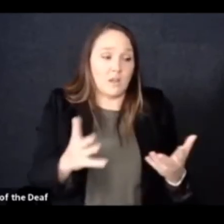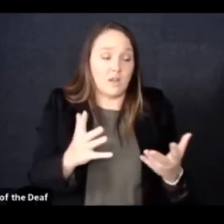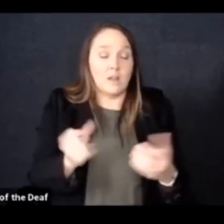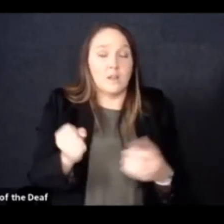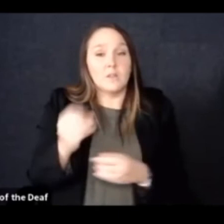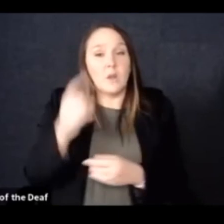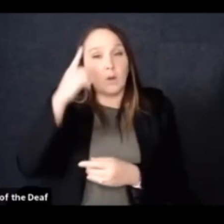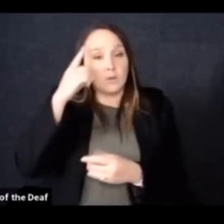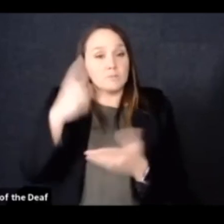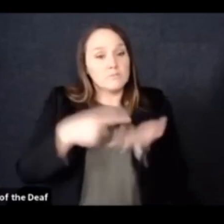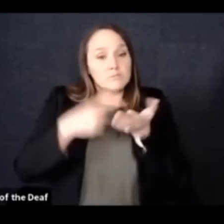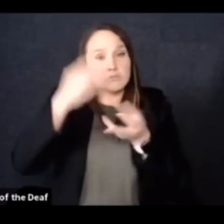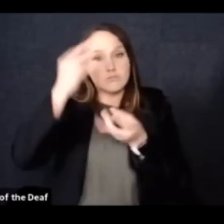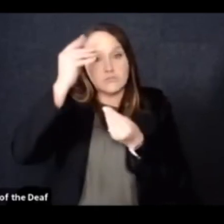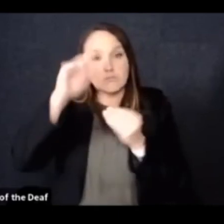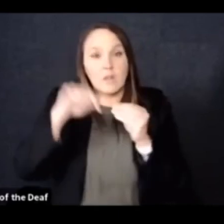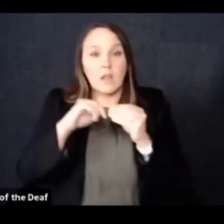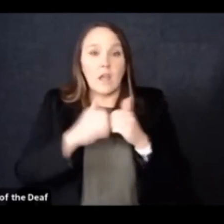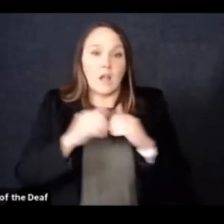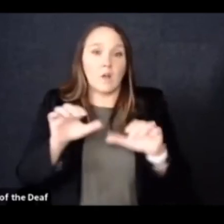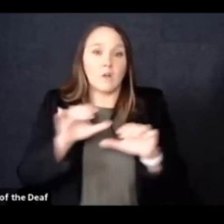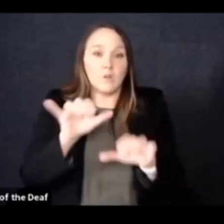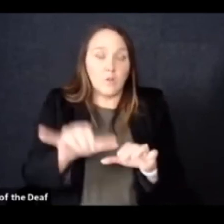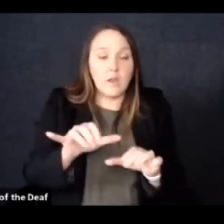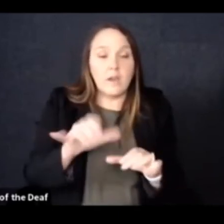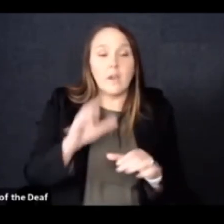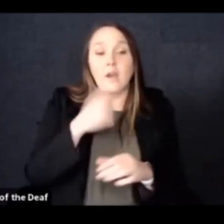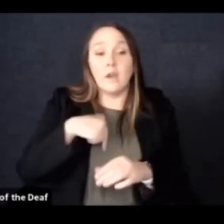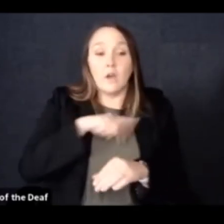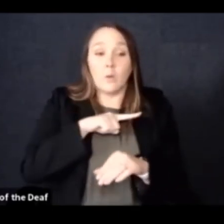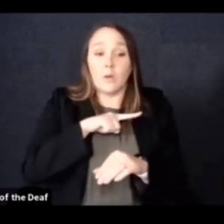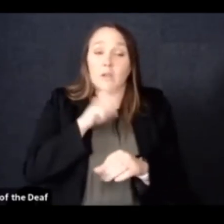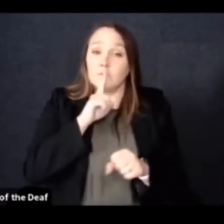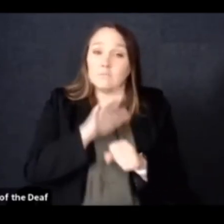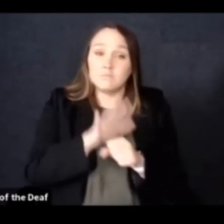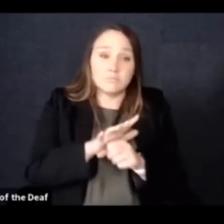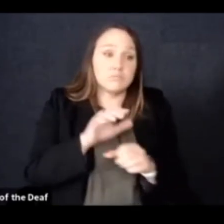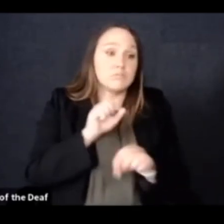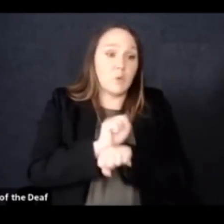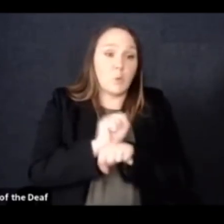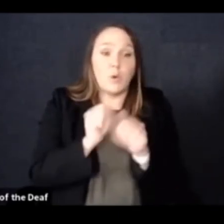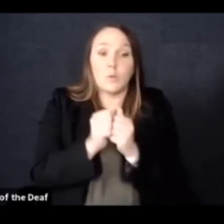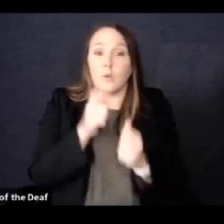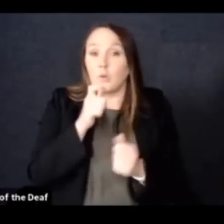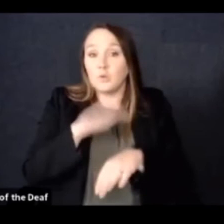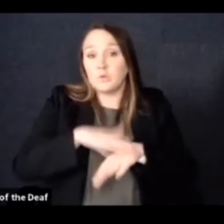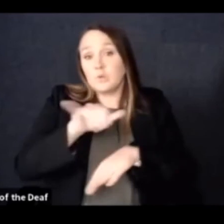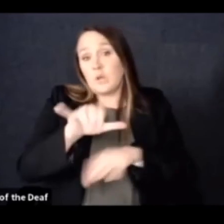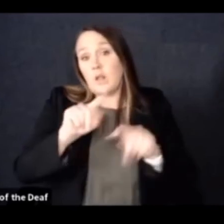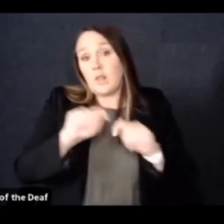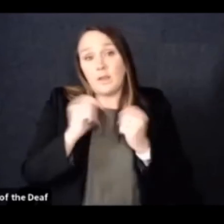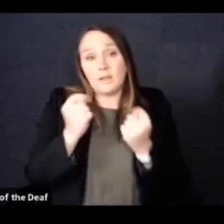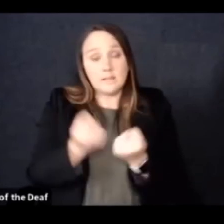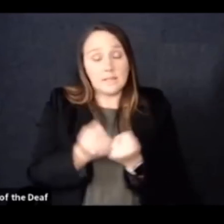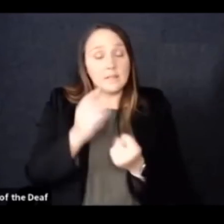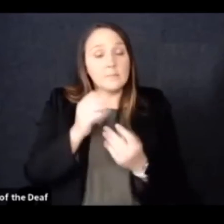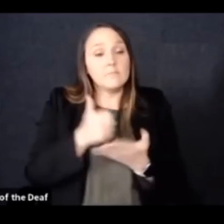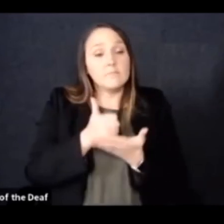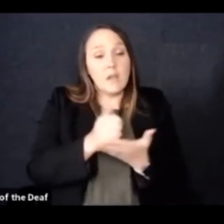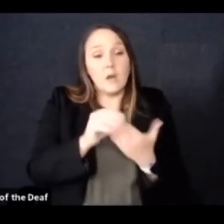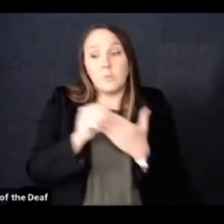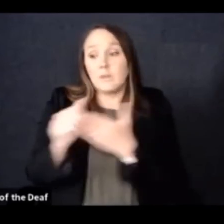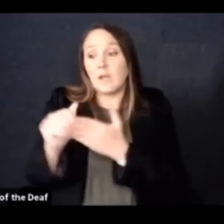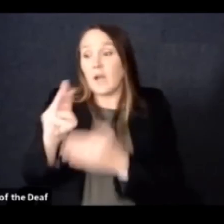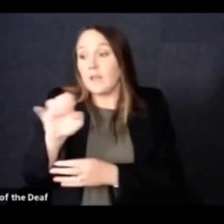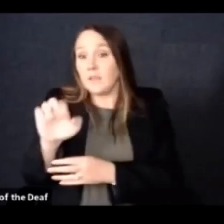do that. And we're committed to working with whoever is on that team to guide the mayor and the